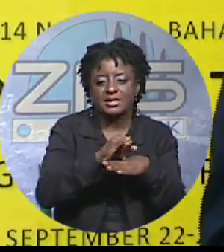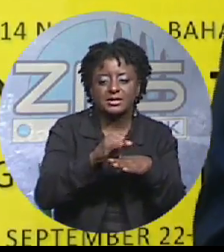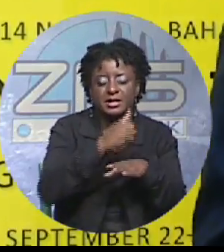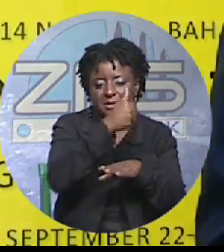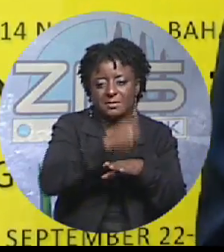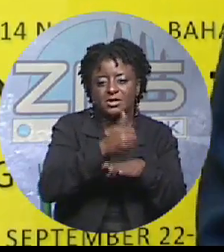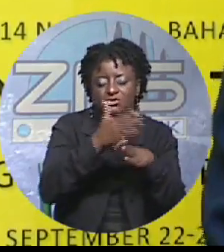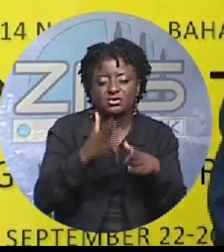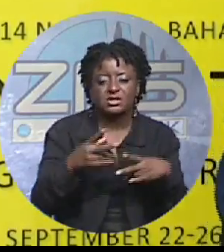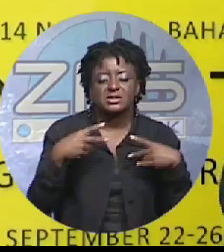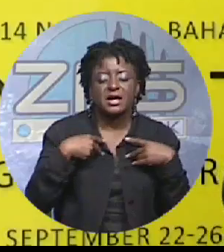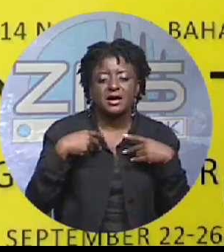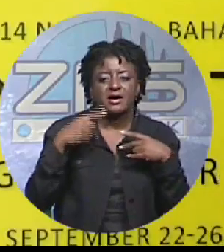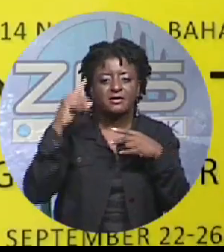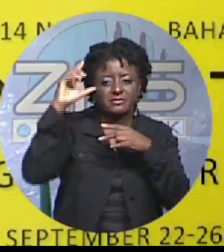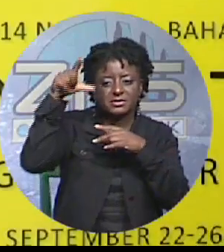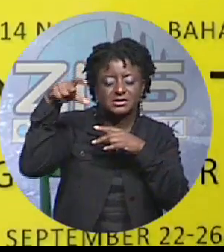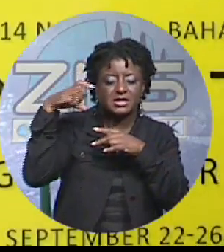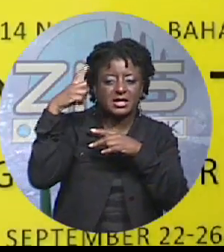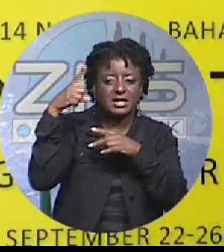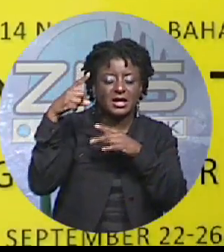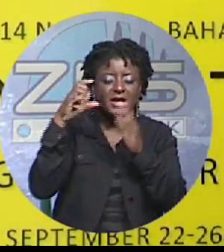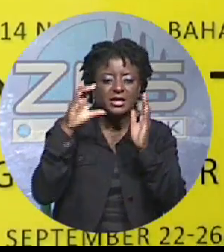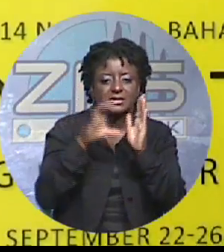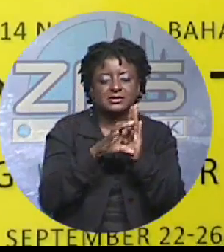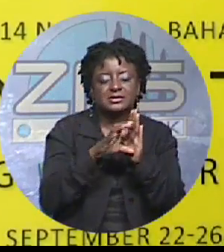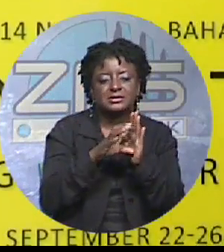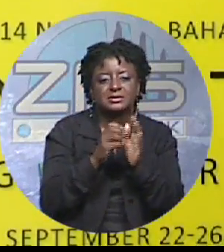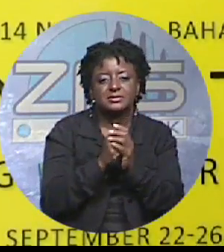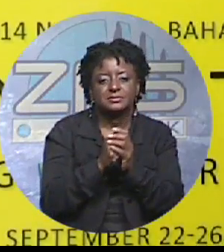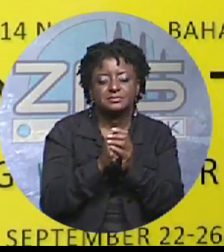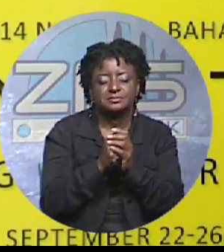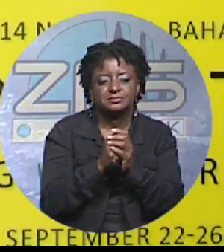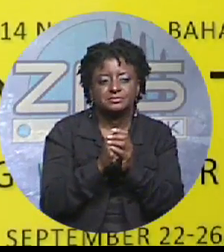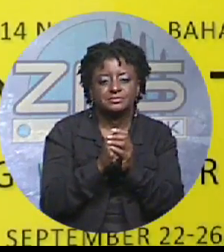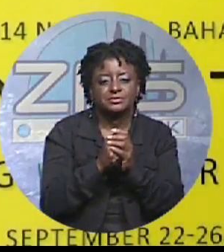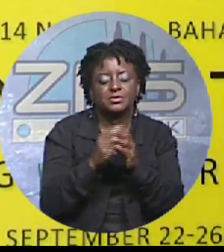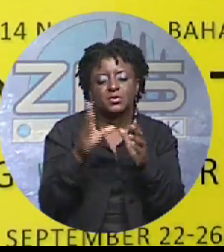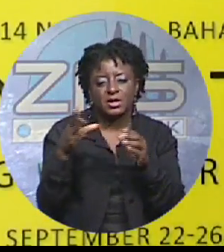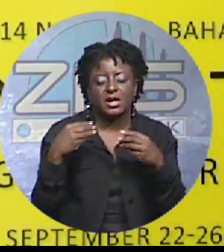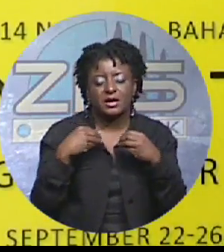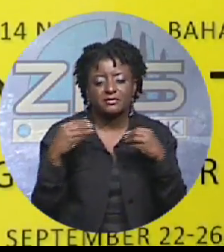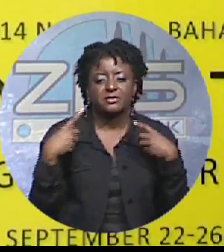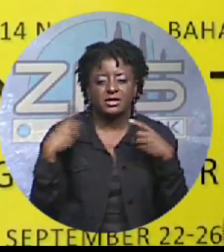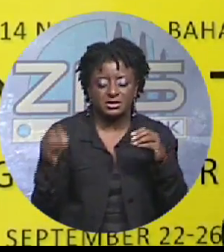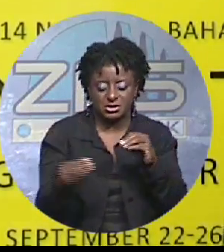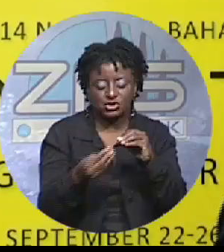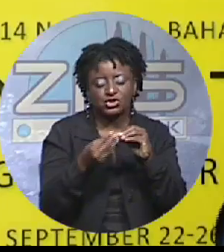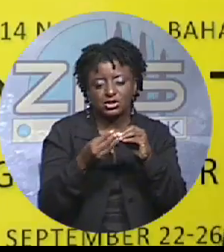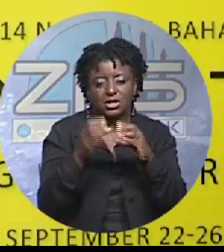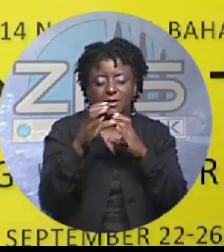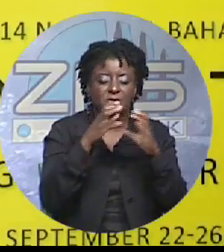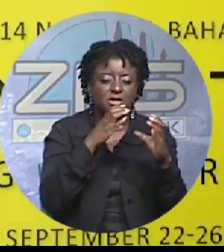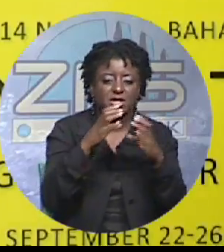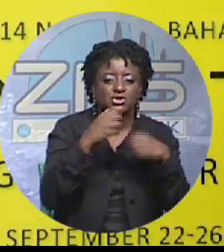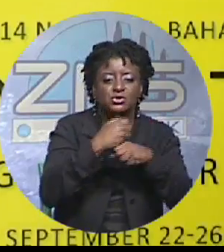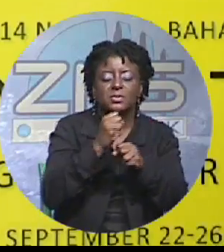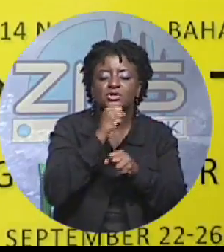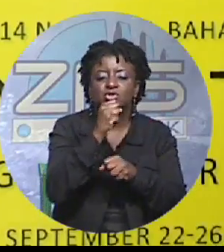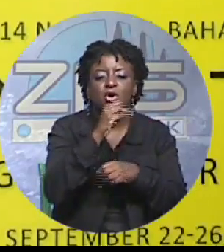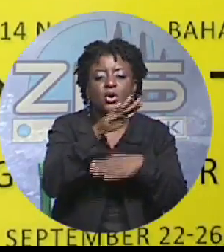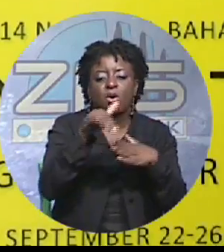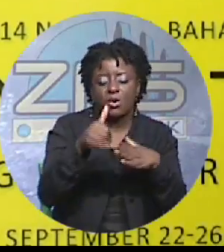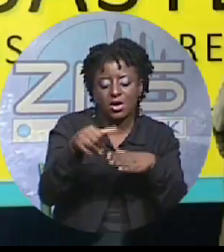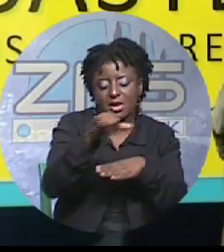The Defense Force, through the advanced team that would go there, would take some additional communications assets for us to make sure that all of the islands are